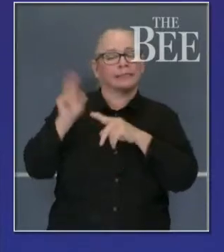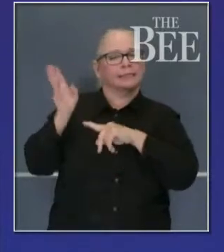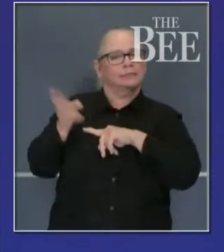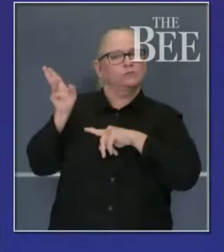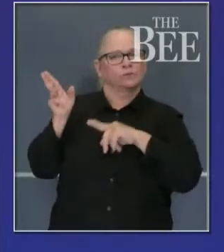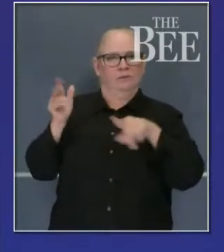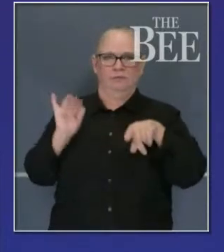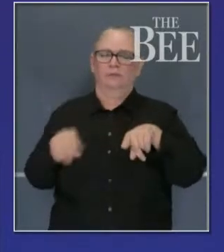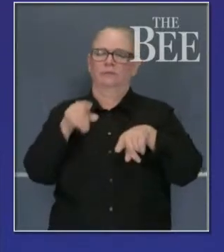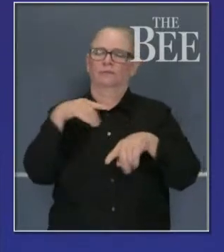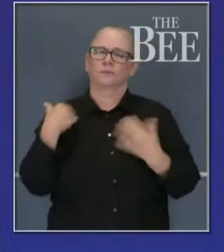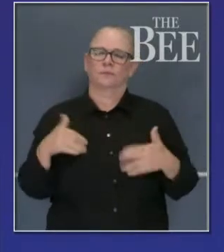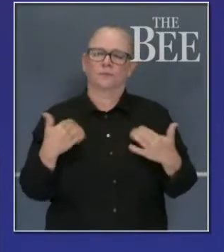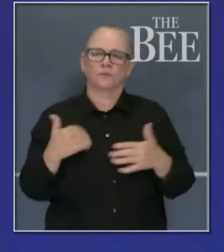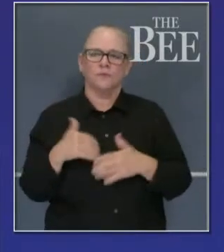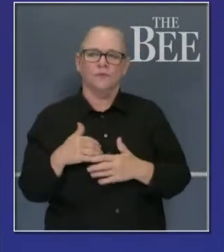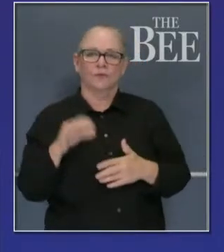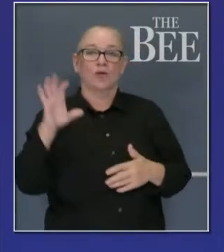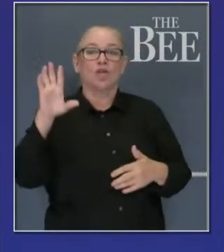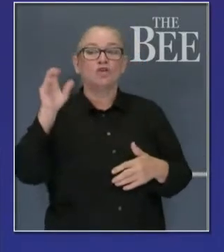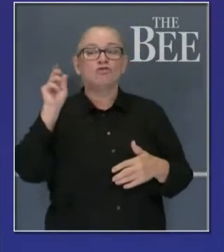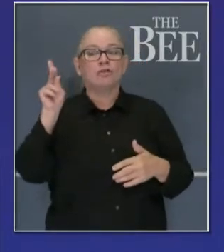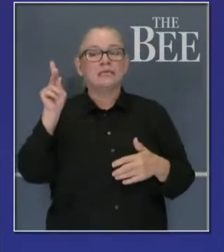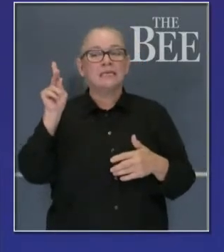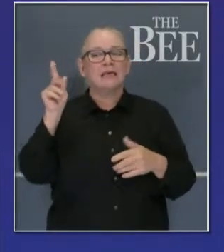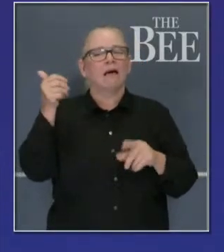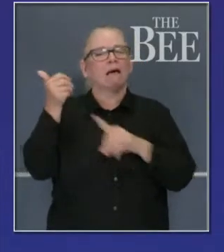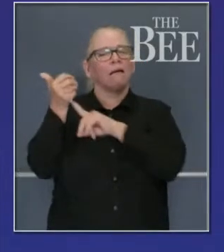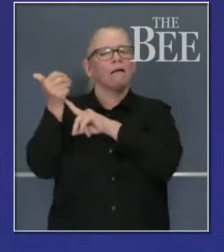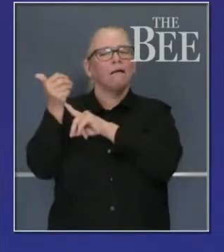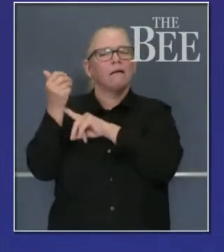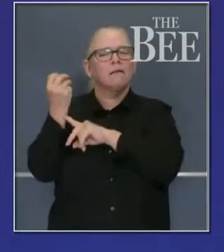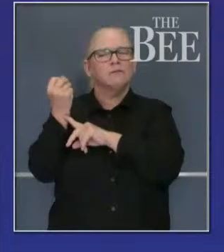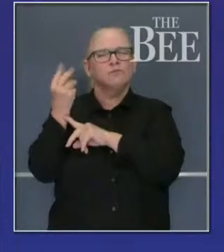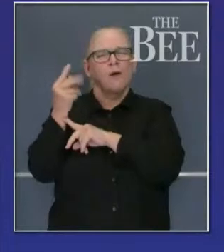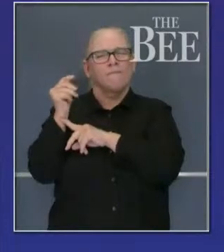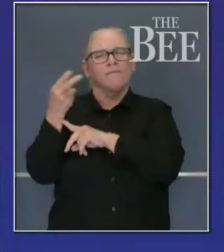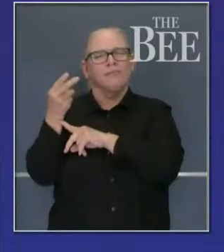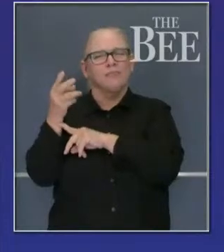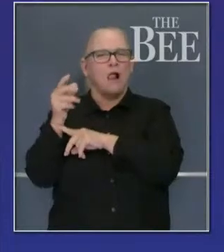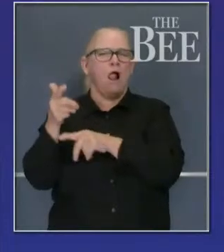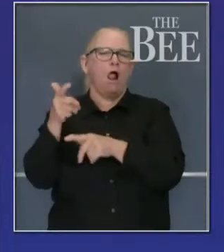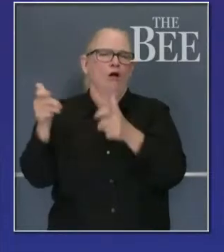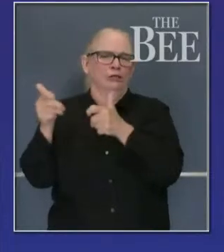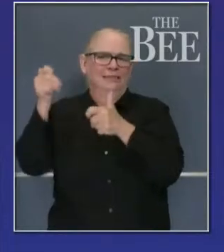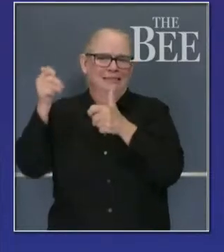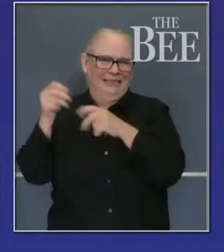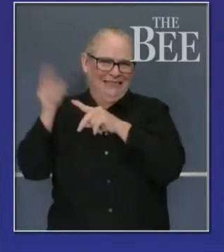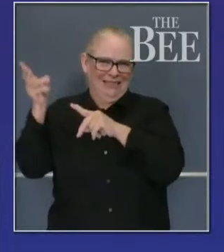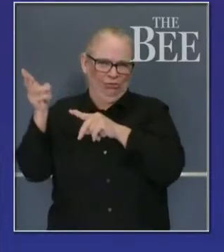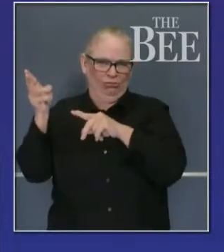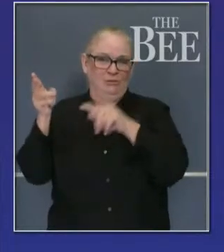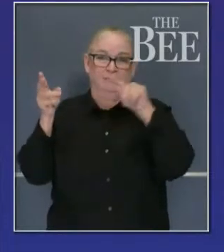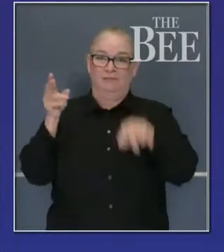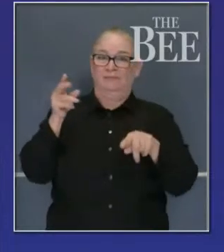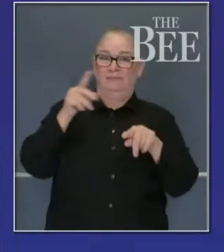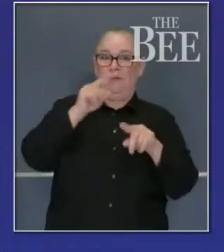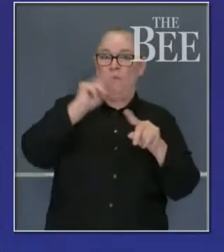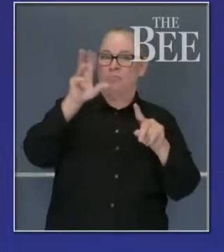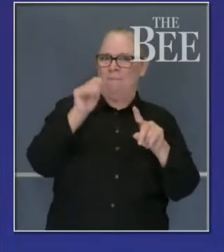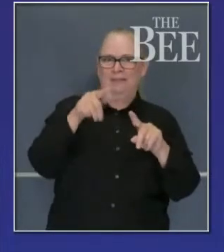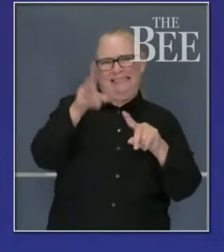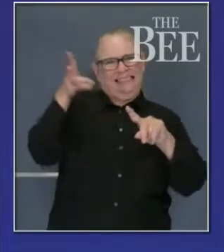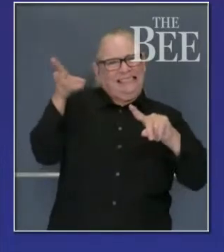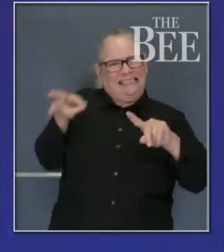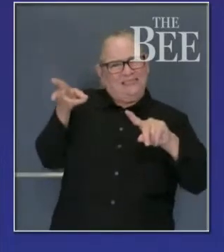12th largest in California history. But the devastation of the North Complex in and around Butte, Plumas, and Lassen County is the